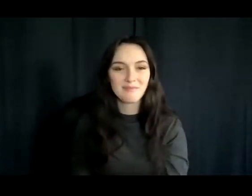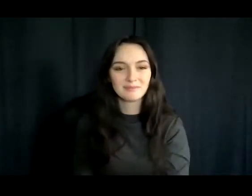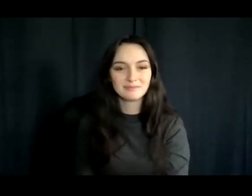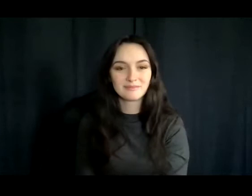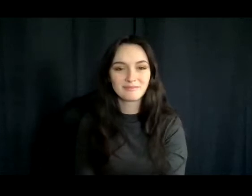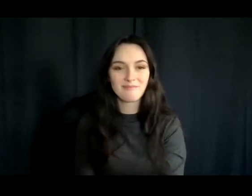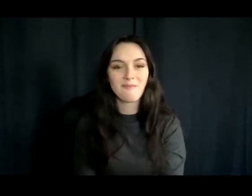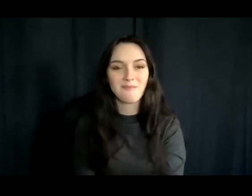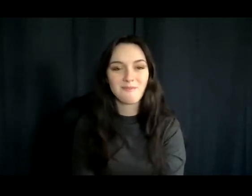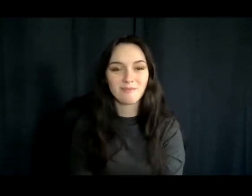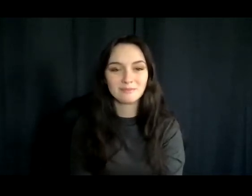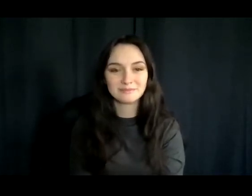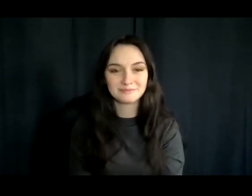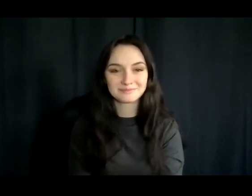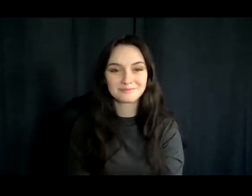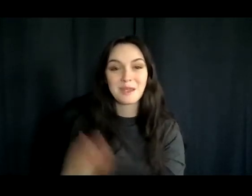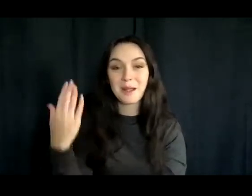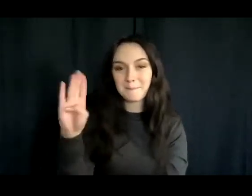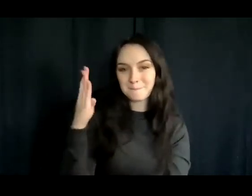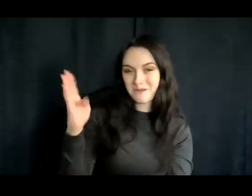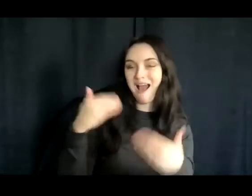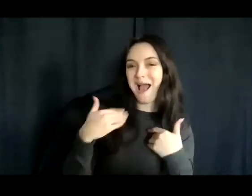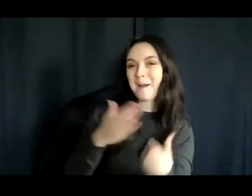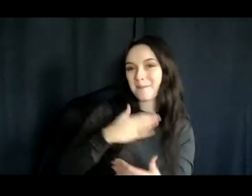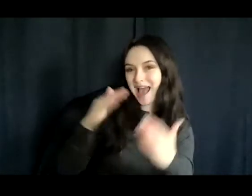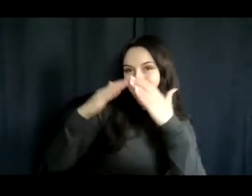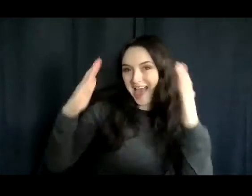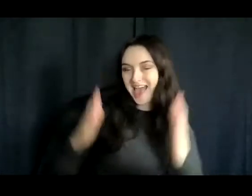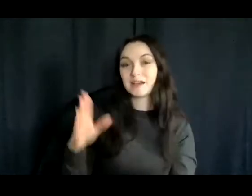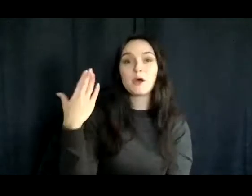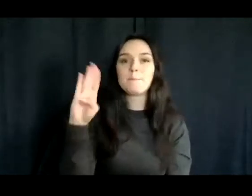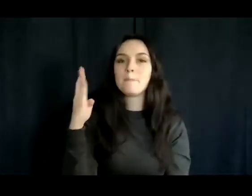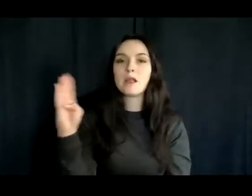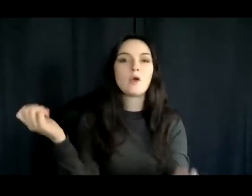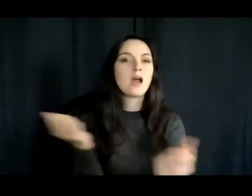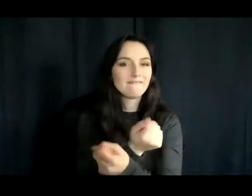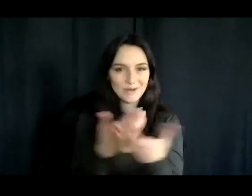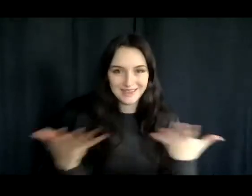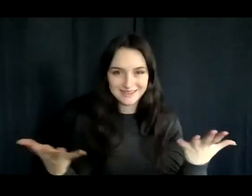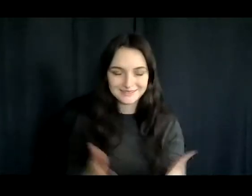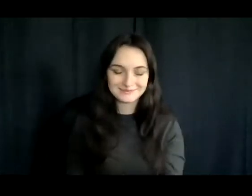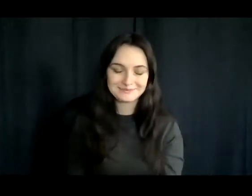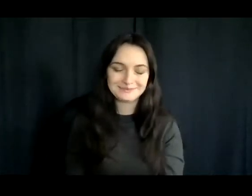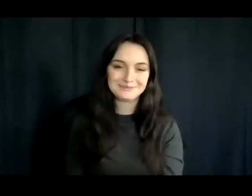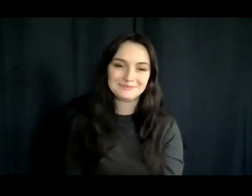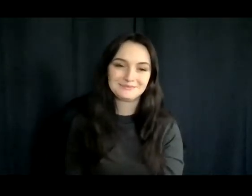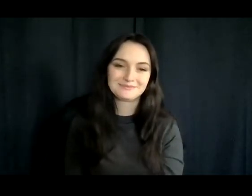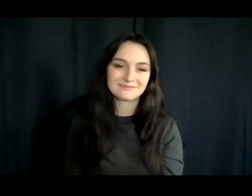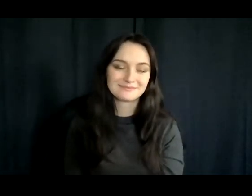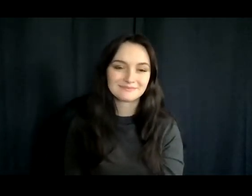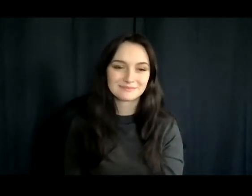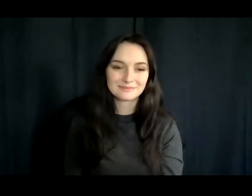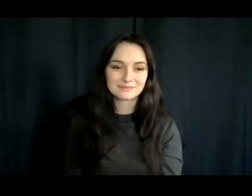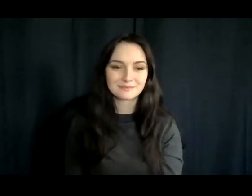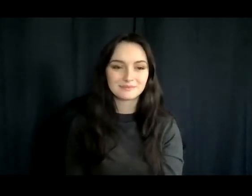my color right there. That's the color that we had. Blue, everything. All right, let's go check out this